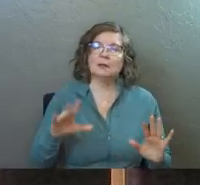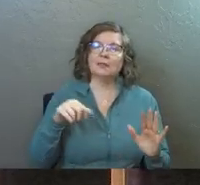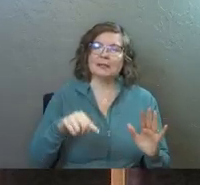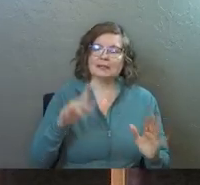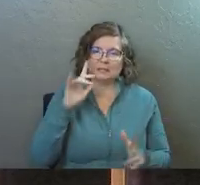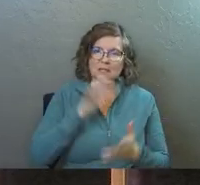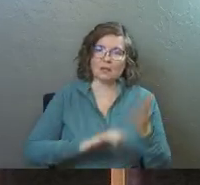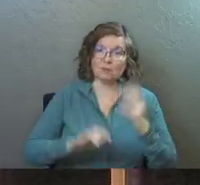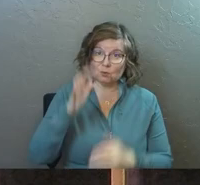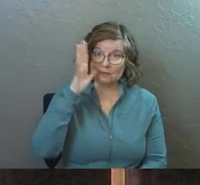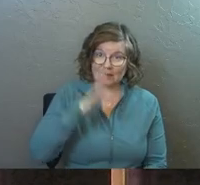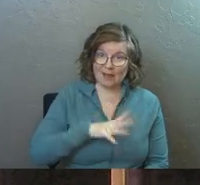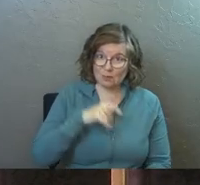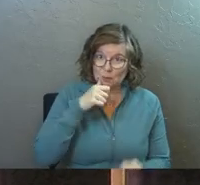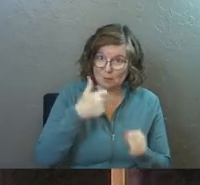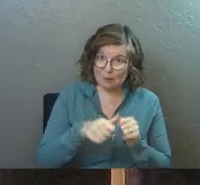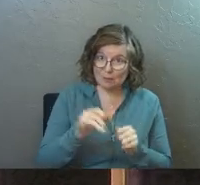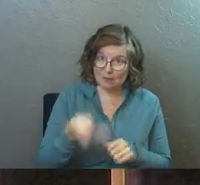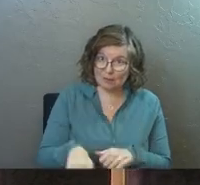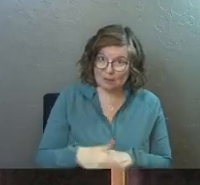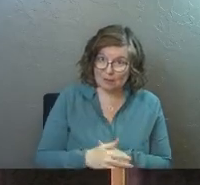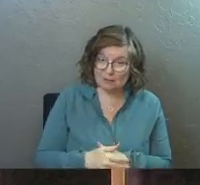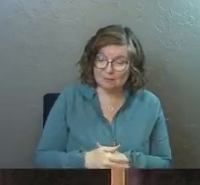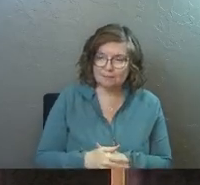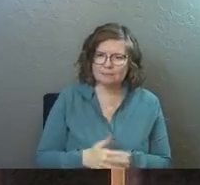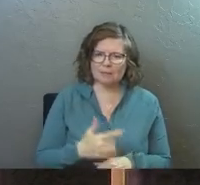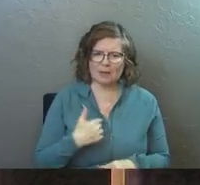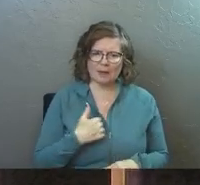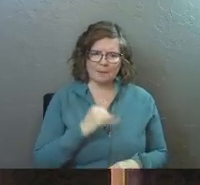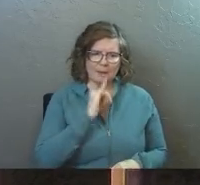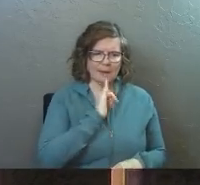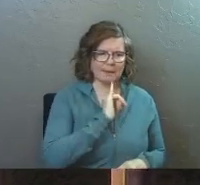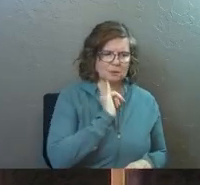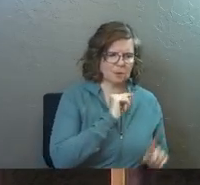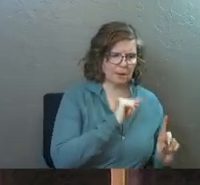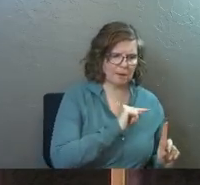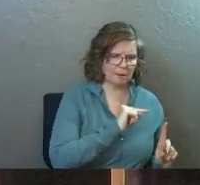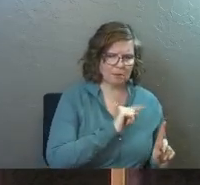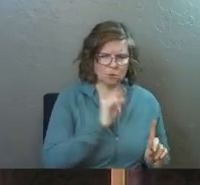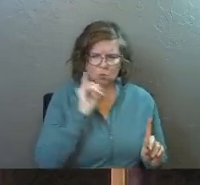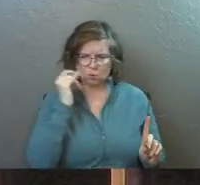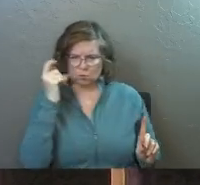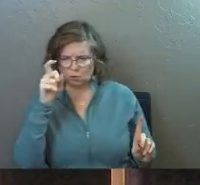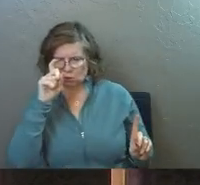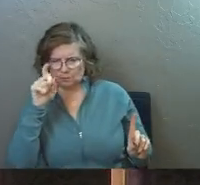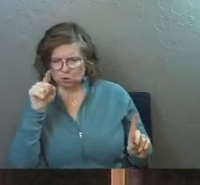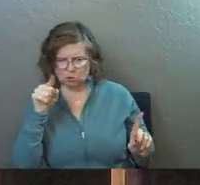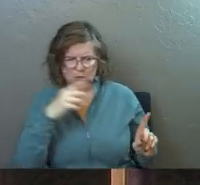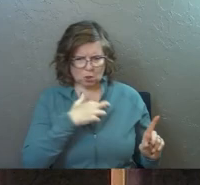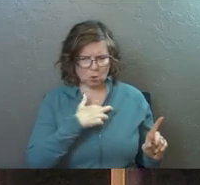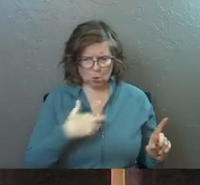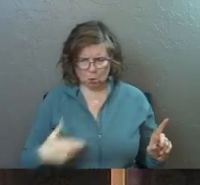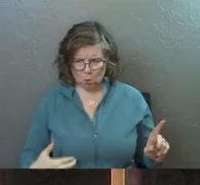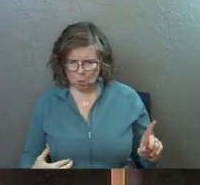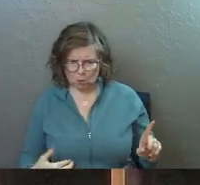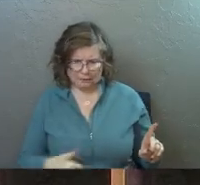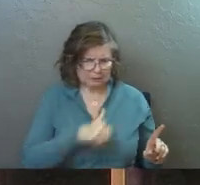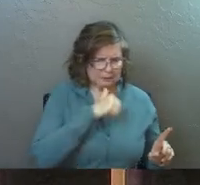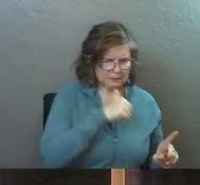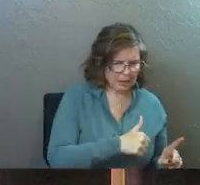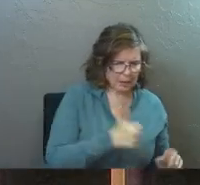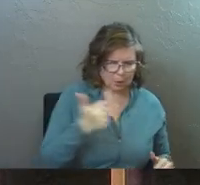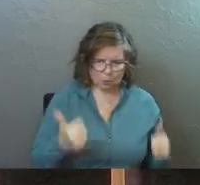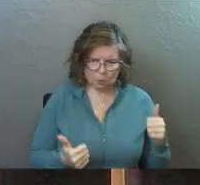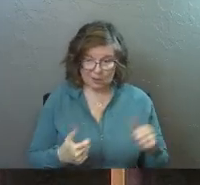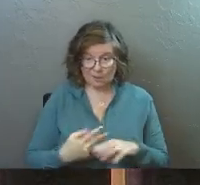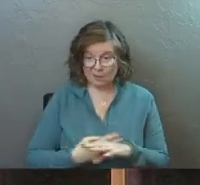This is a confused guy. Do you remember that? Am I Israelite or am I Egyptian? Am I royalty? Am I not?